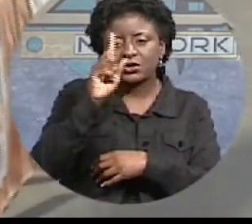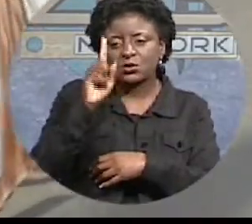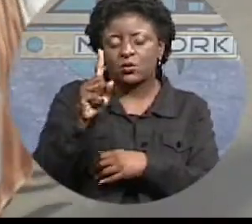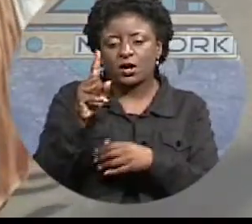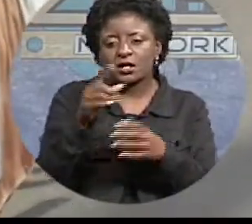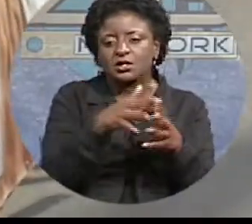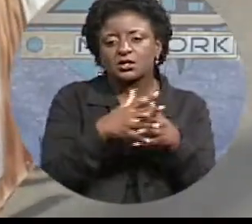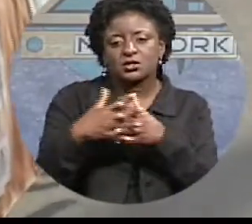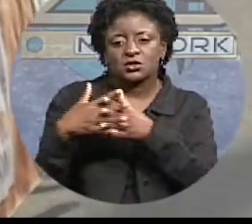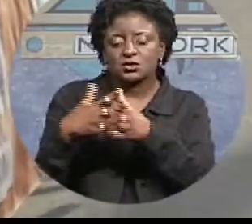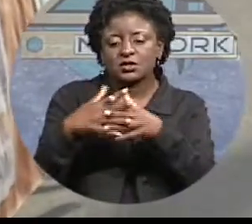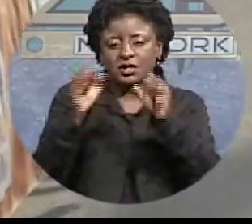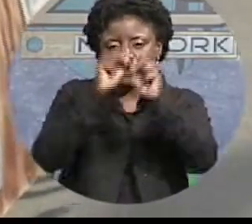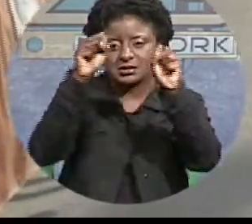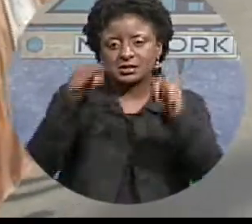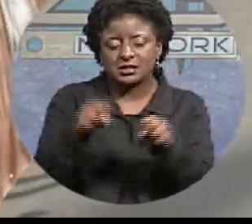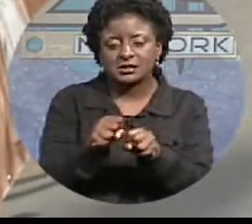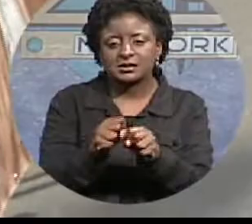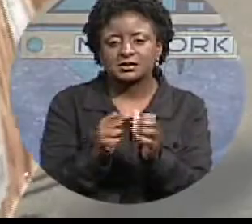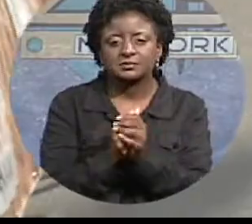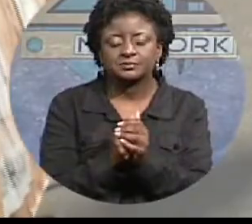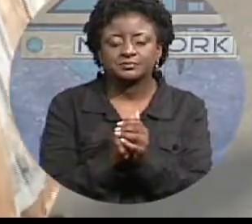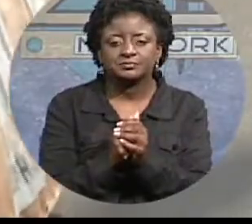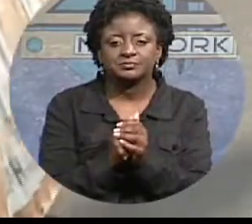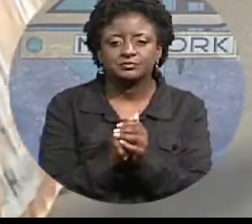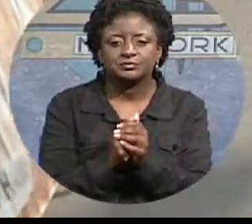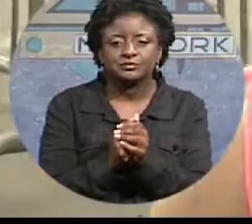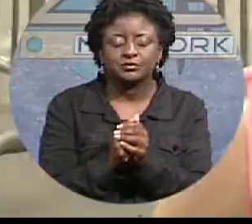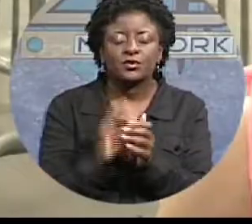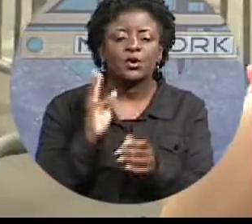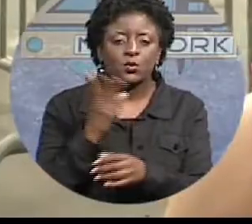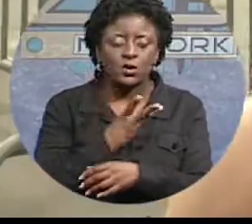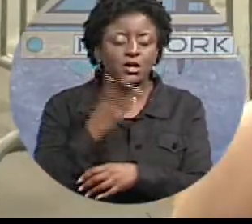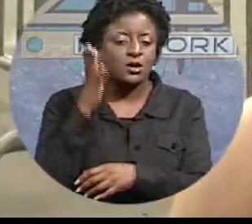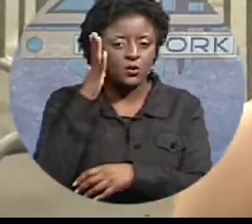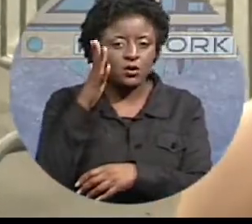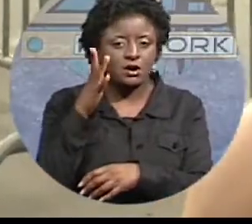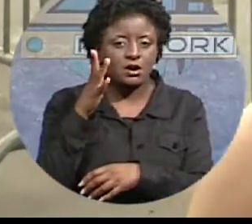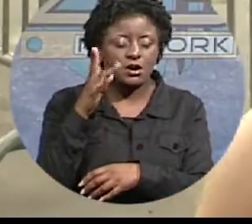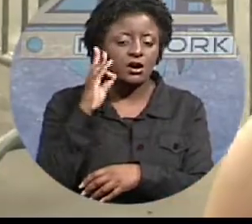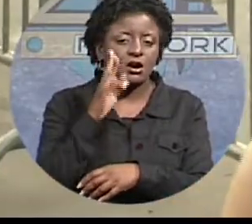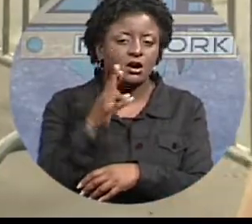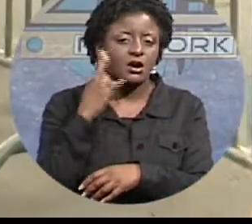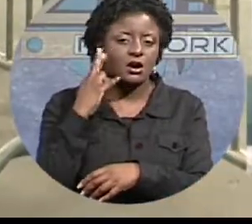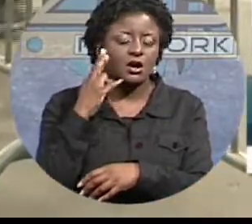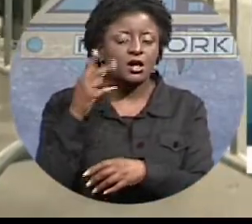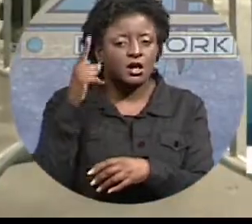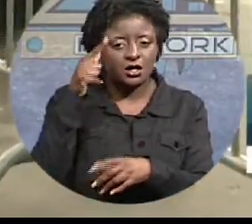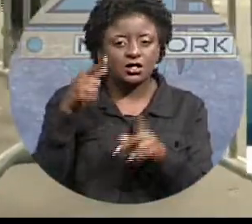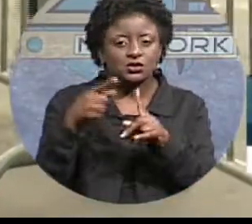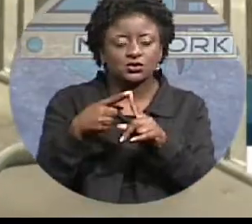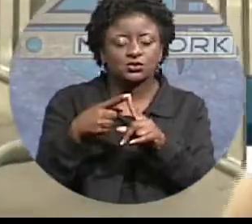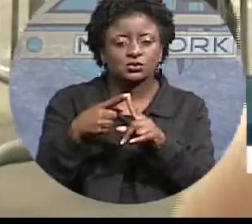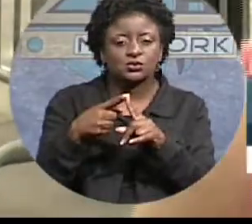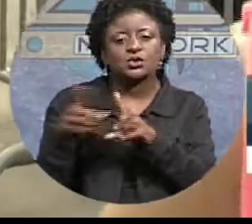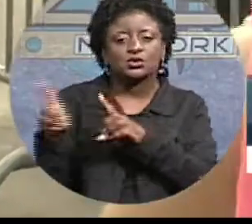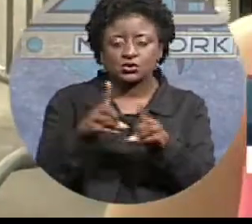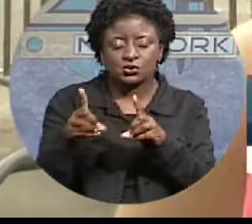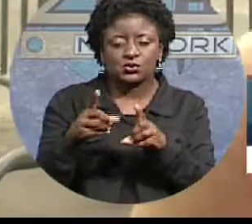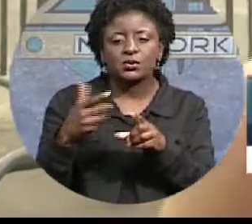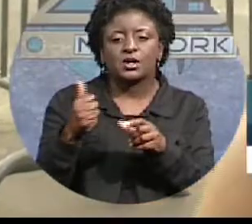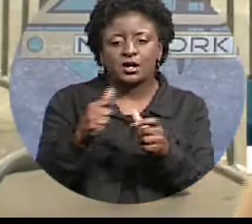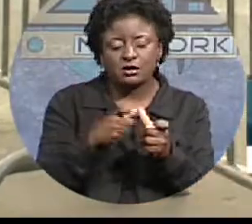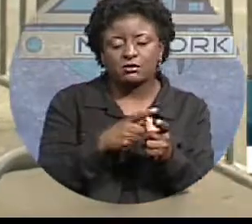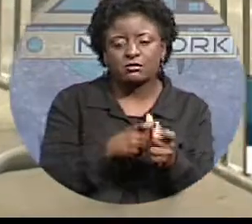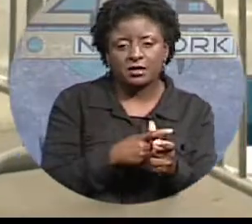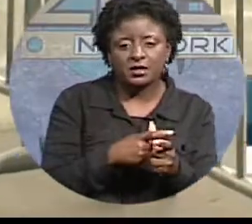they completed their personal best. We were looking to do a marathon at this time of the year in a beautiful